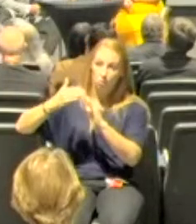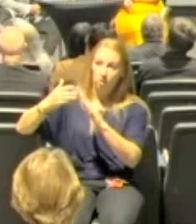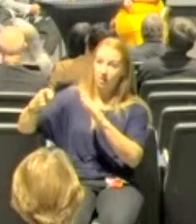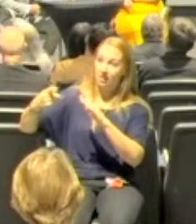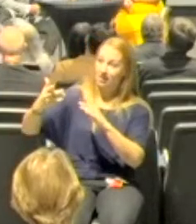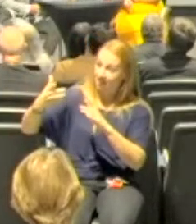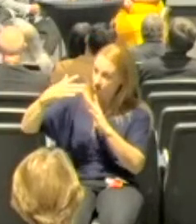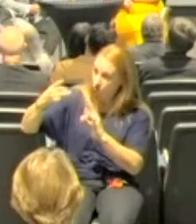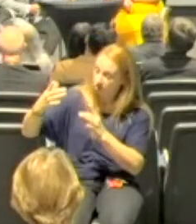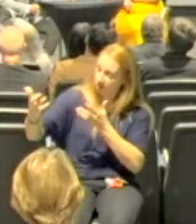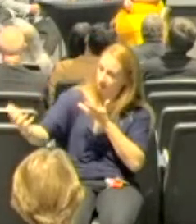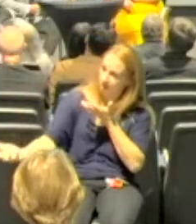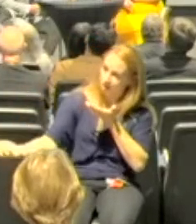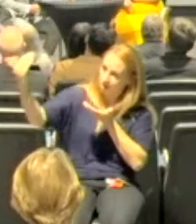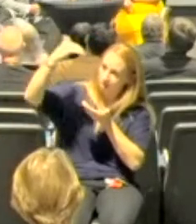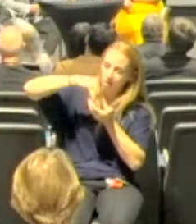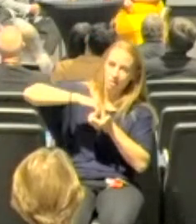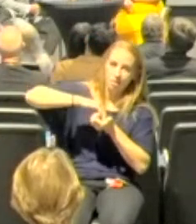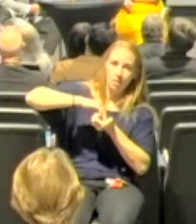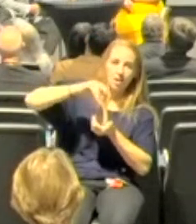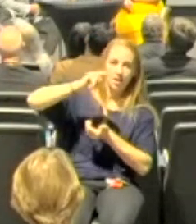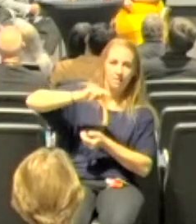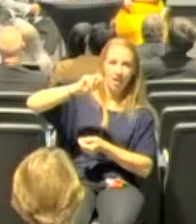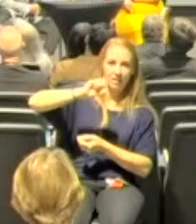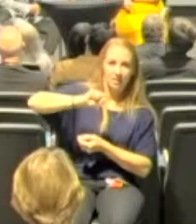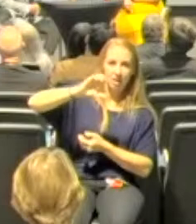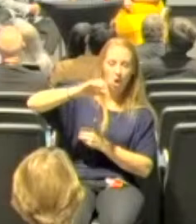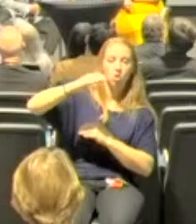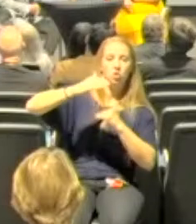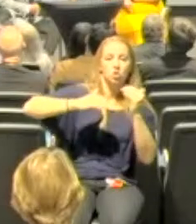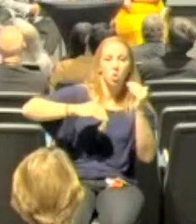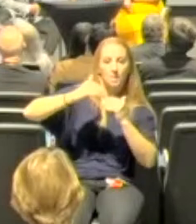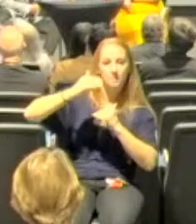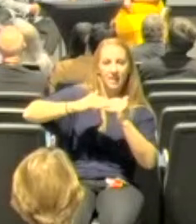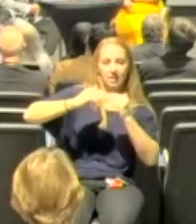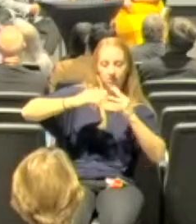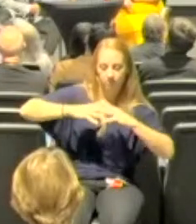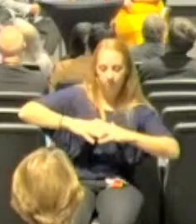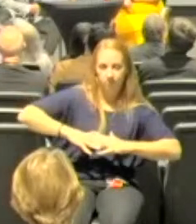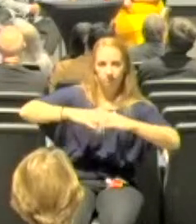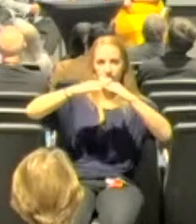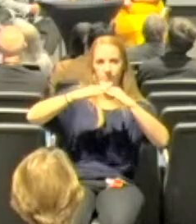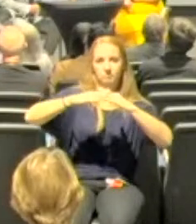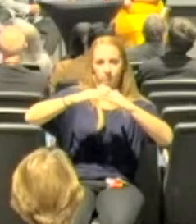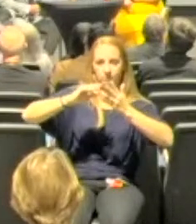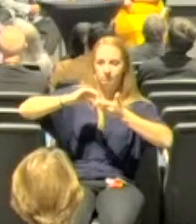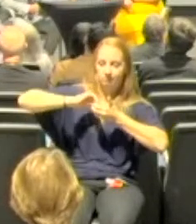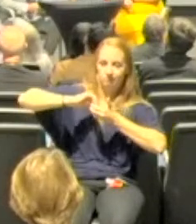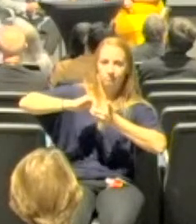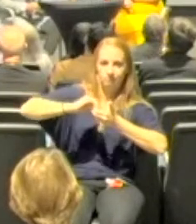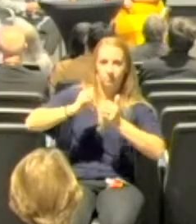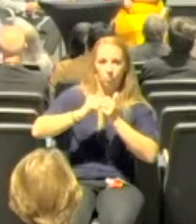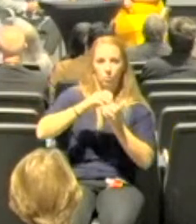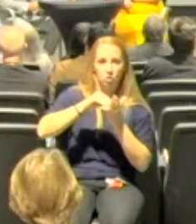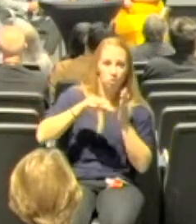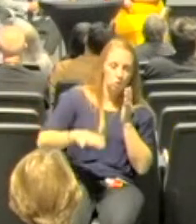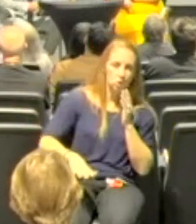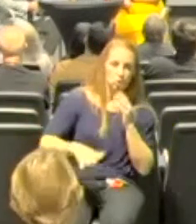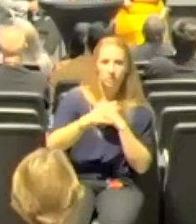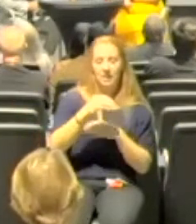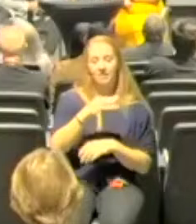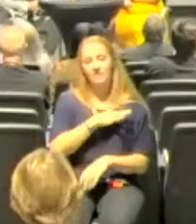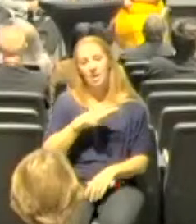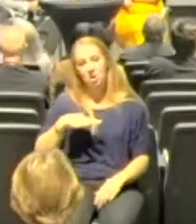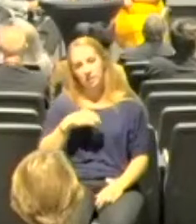in partnering up with Nevada State College to build their facilities to help collaborate with our students and faculty